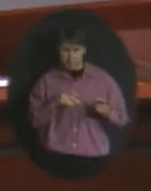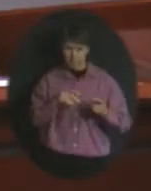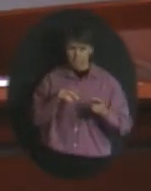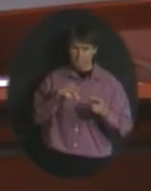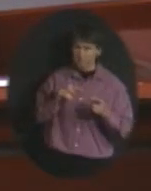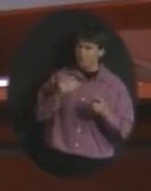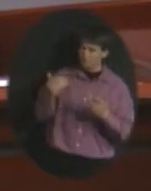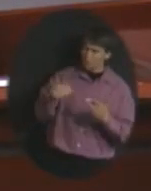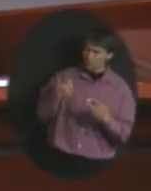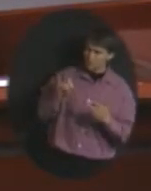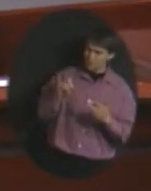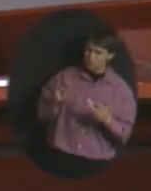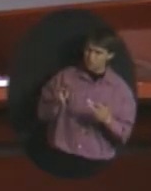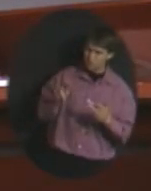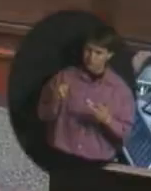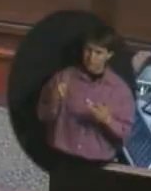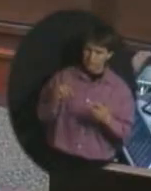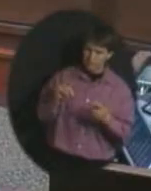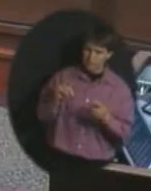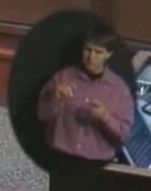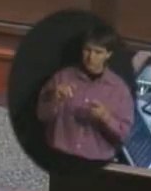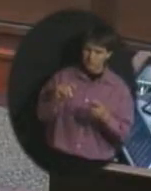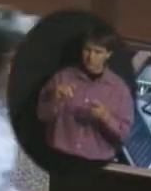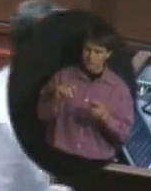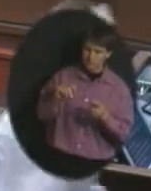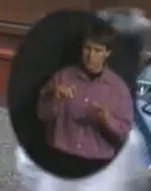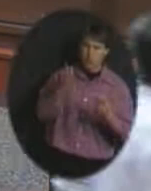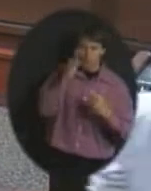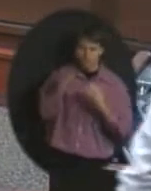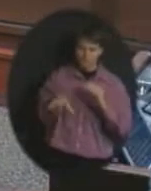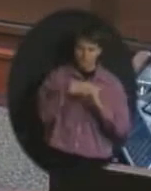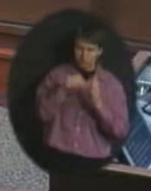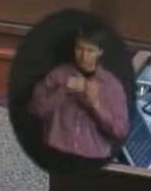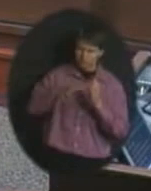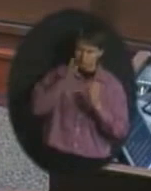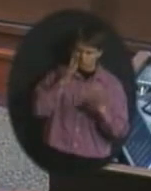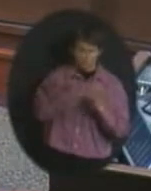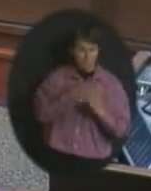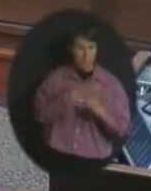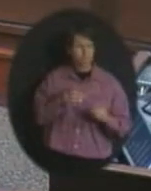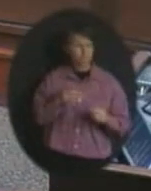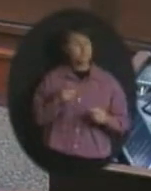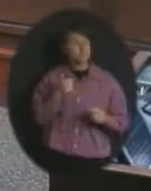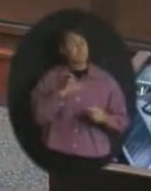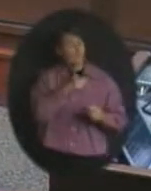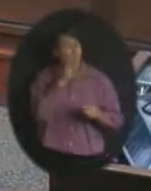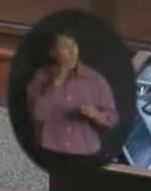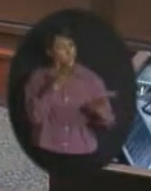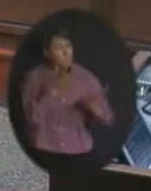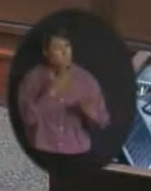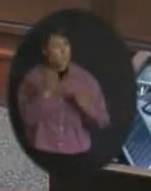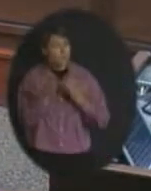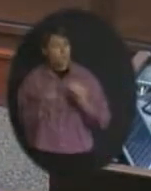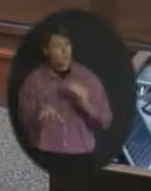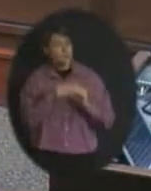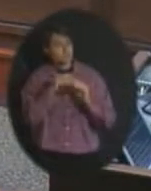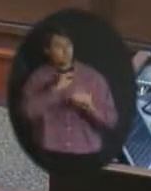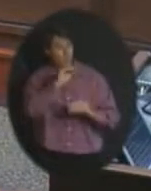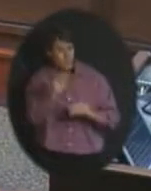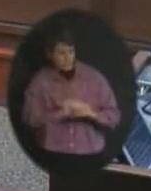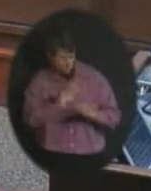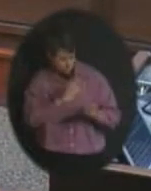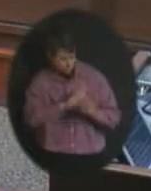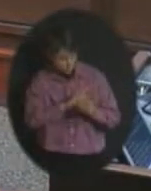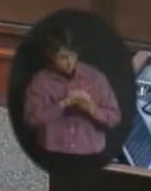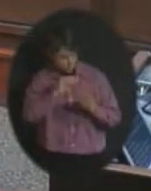Go ahead, Dr. B. We'll have additional students that will be able to be served. We'll serve probably additional Olathe students,